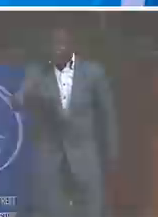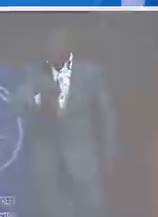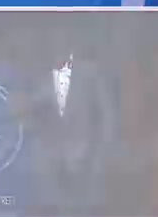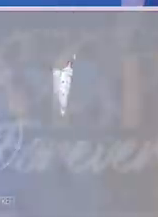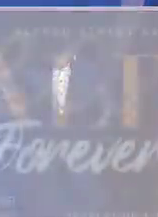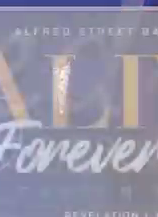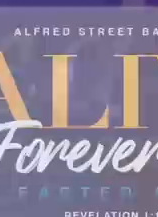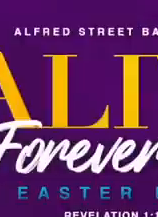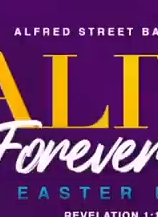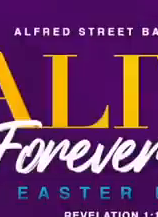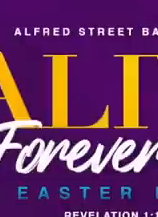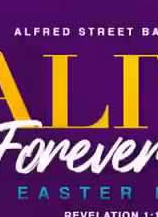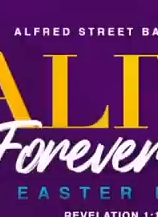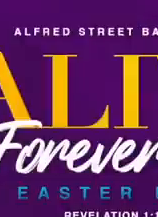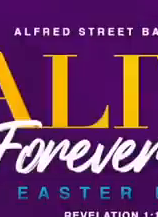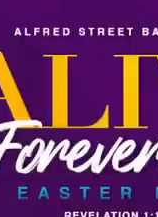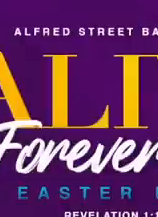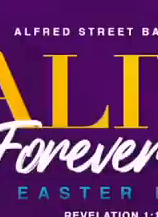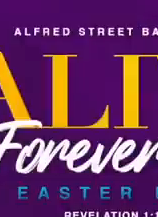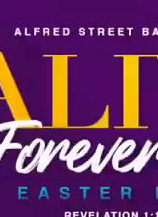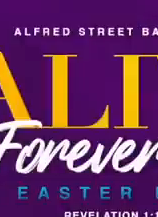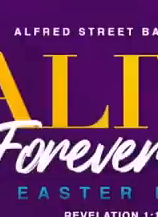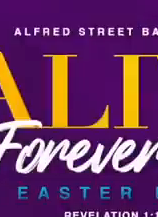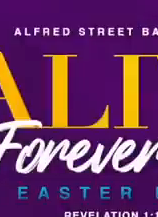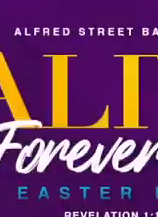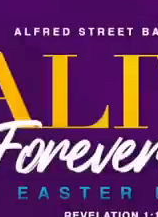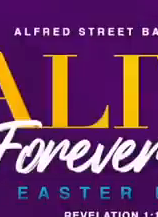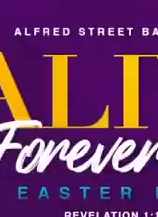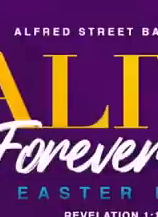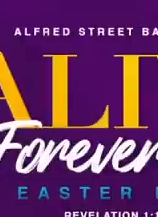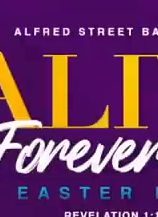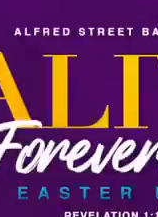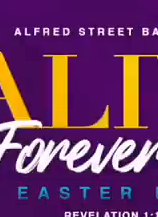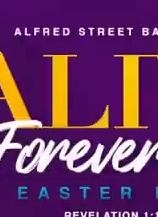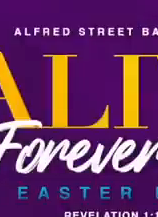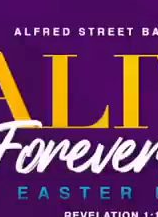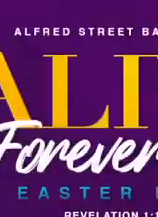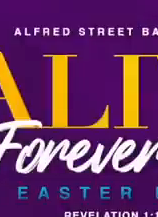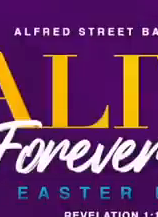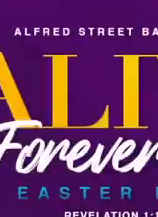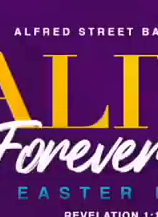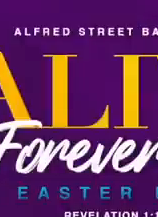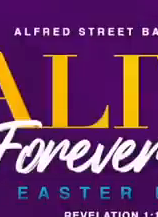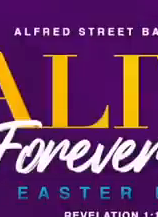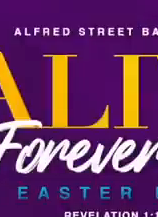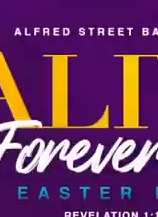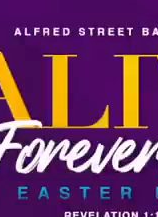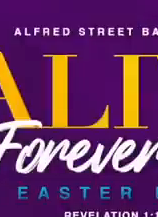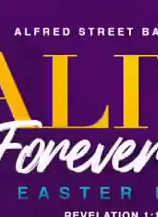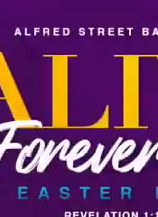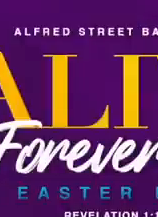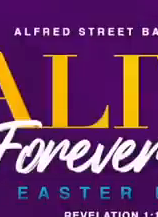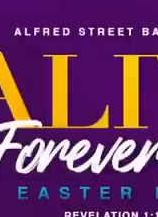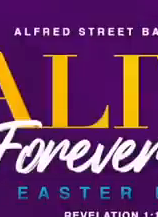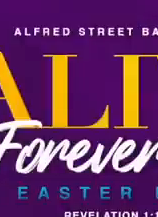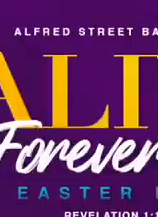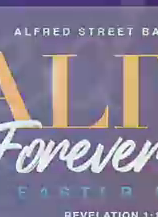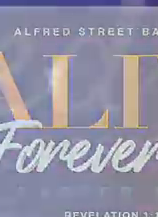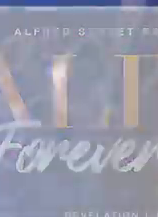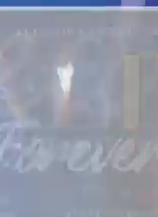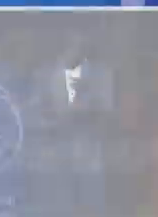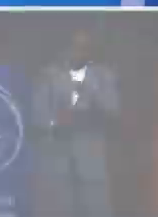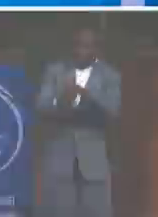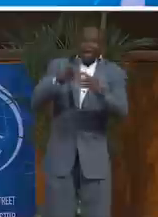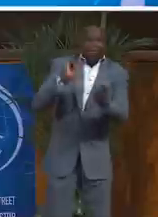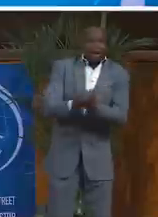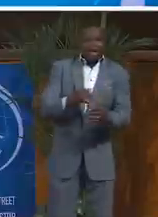us. That God is there when we need God. That God shows up when all hell is breaking loose. God is there when